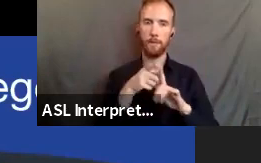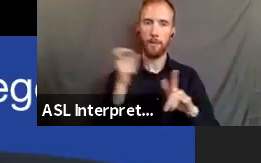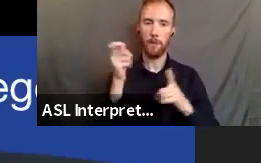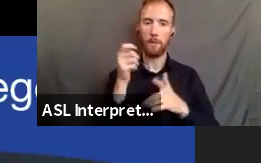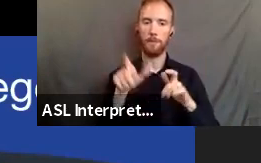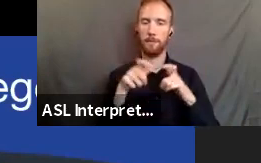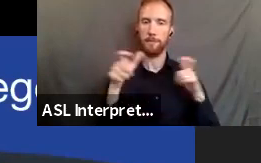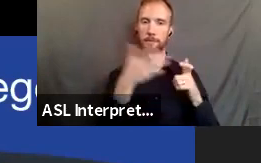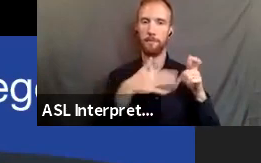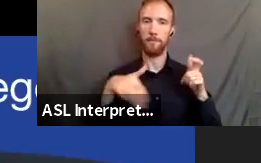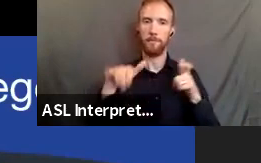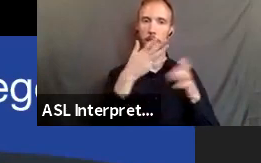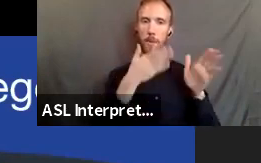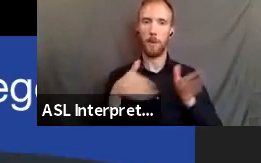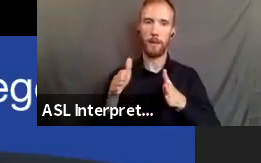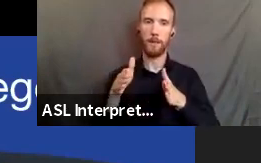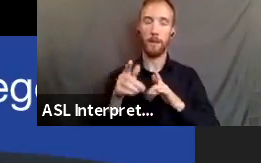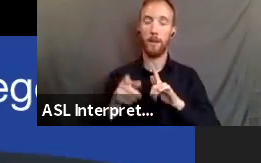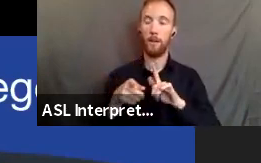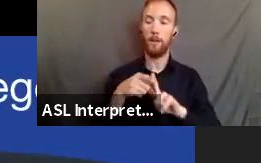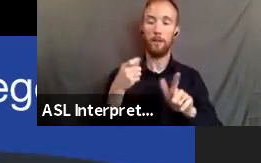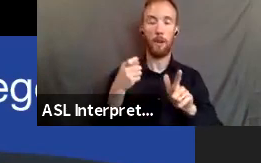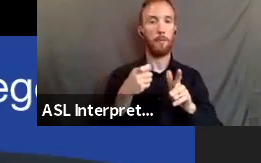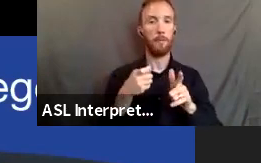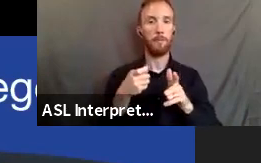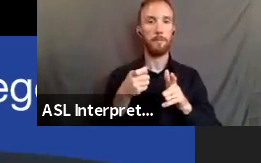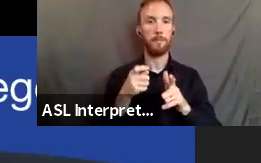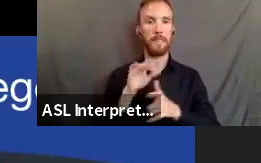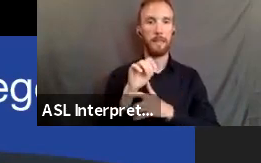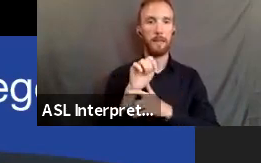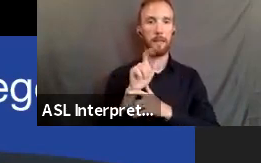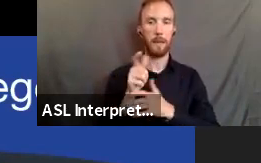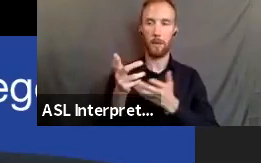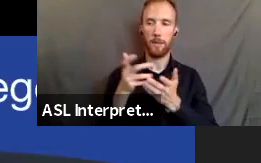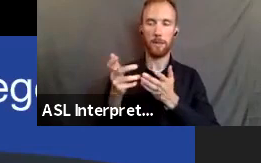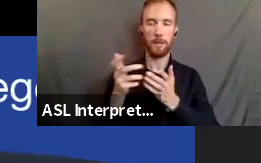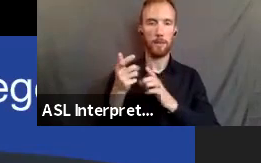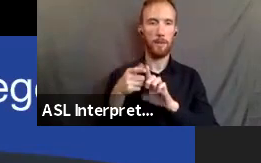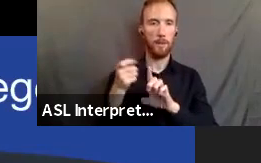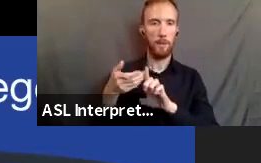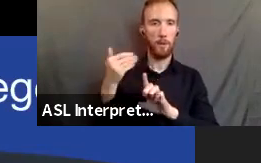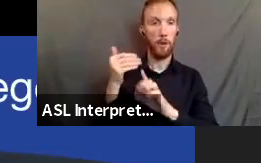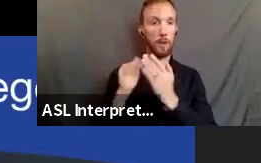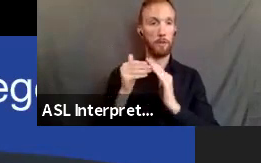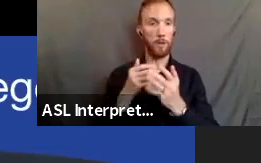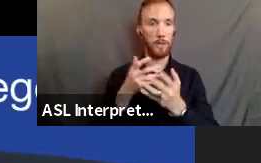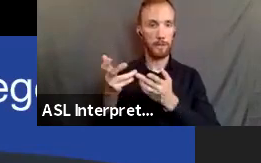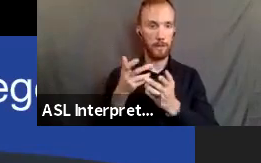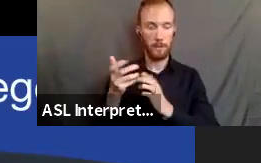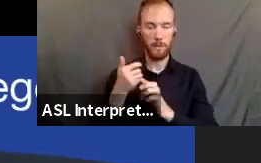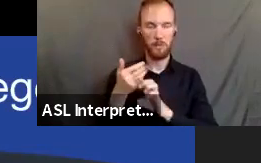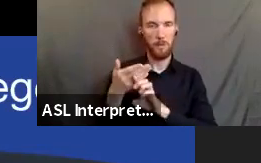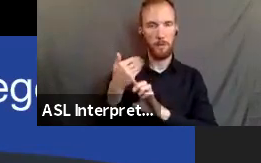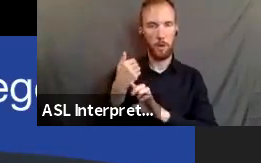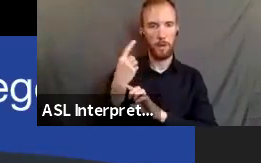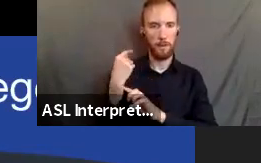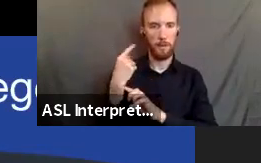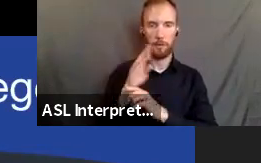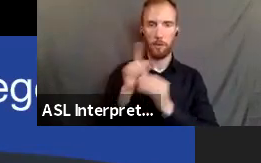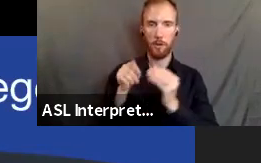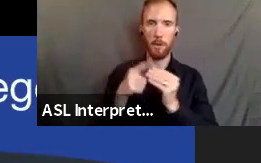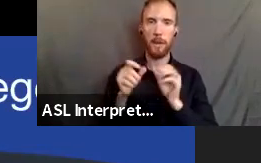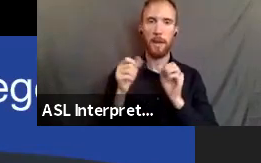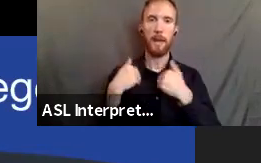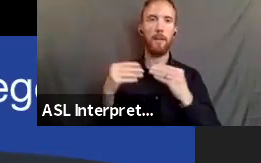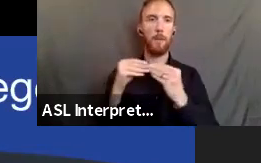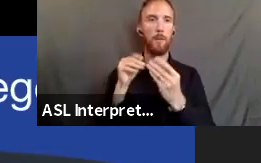community engagement dr sweeney discussed earlier we are we were able to incorporate the feedback from our stakeholders and increase the percentage of